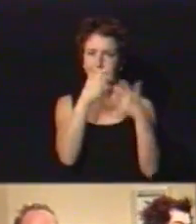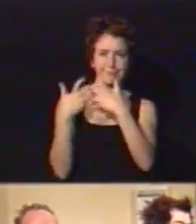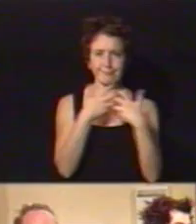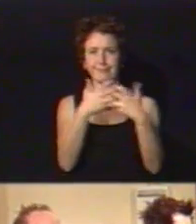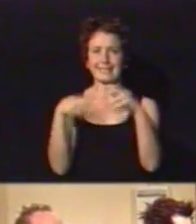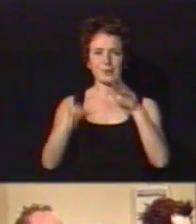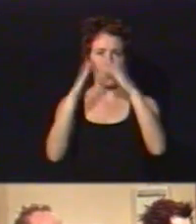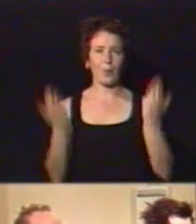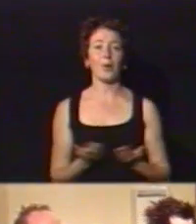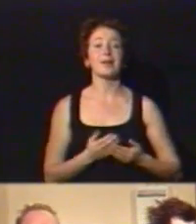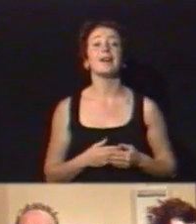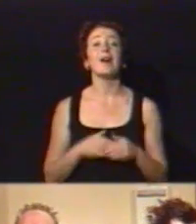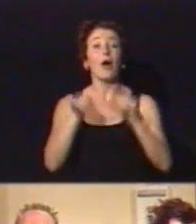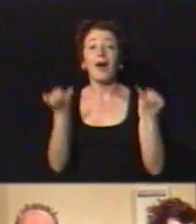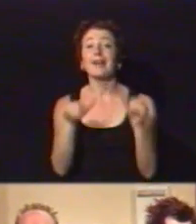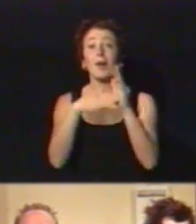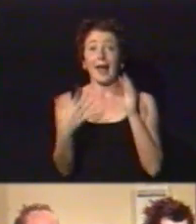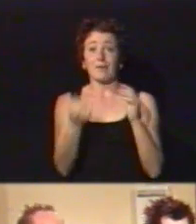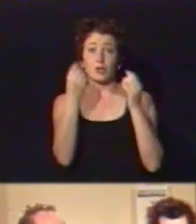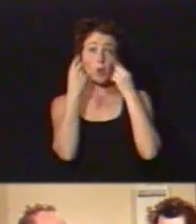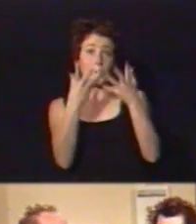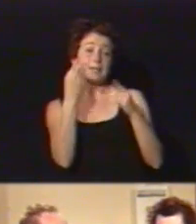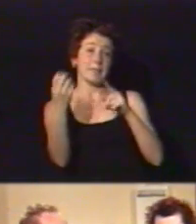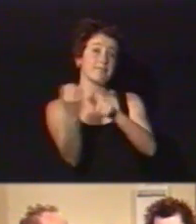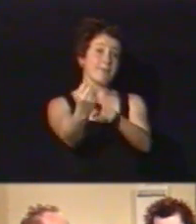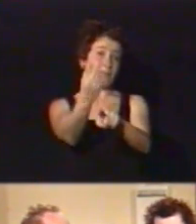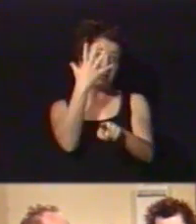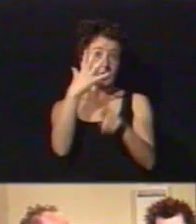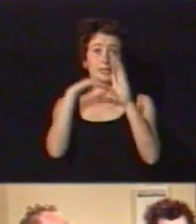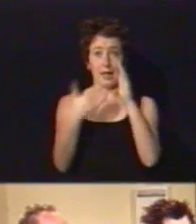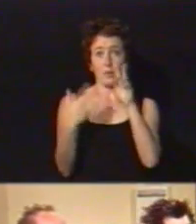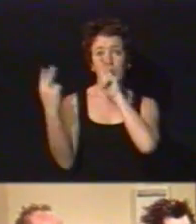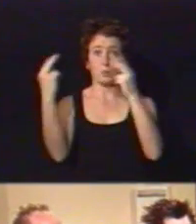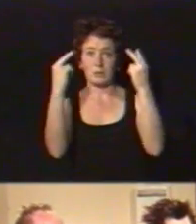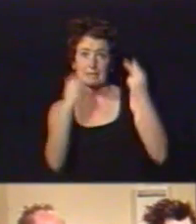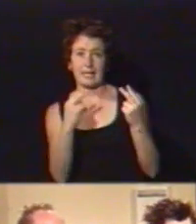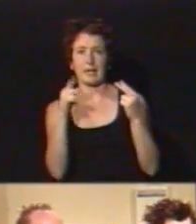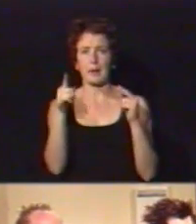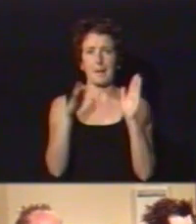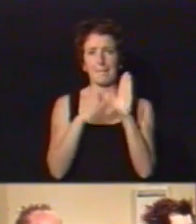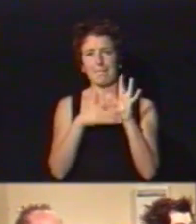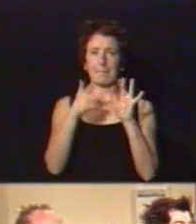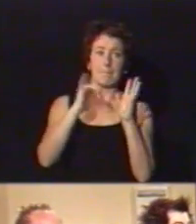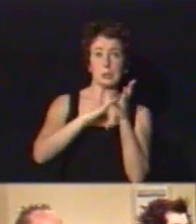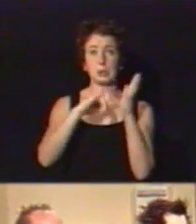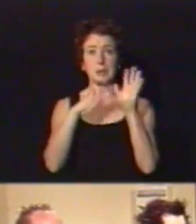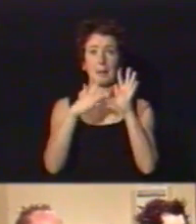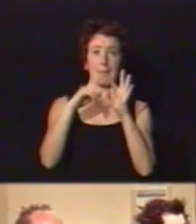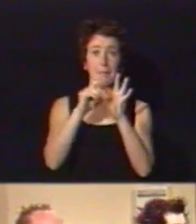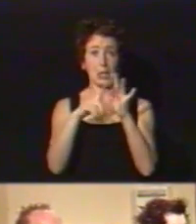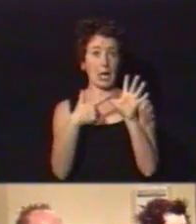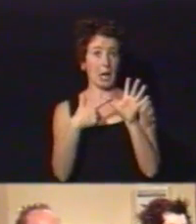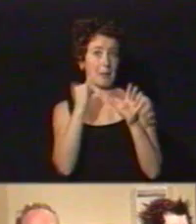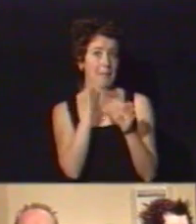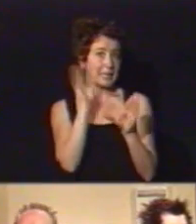right, now we have some footage coming up, which I think... Yes. Ms. Media might be in it. So